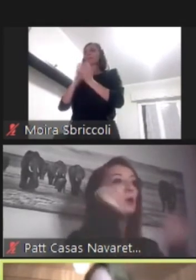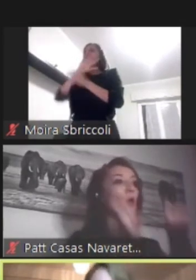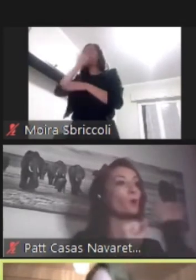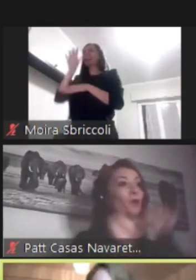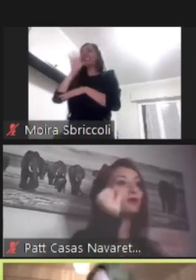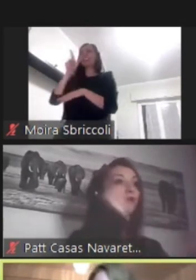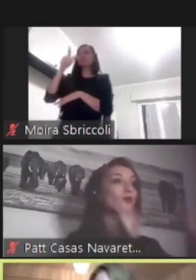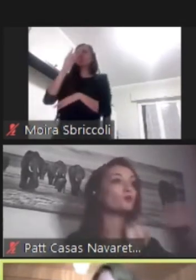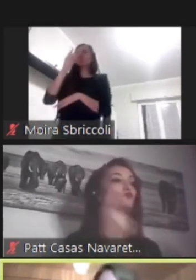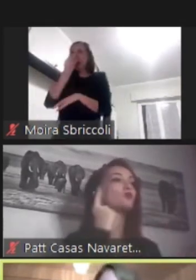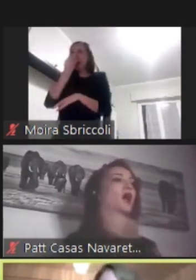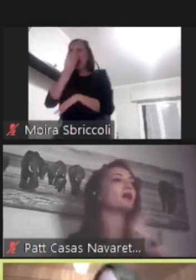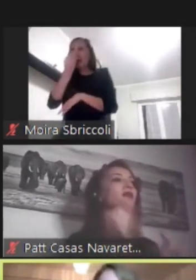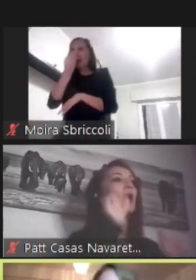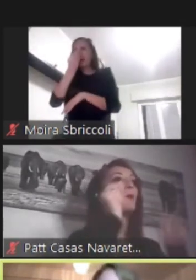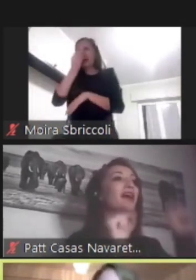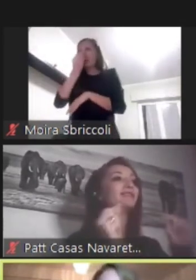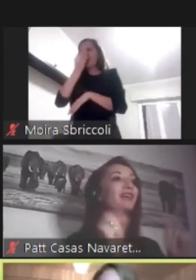well.